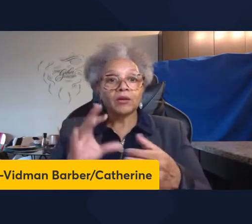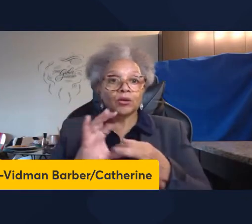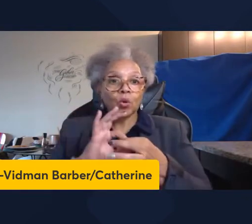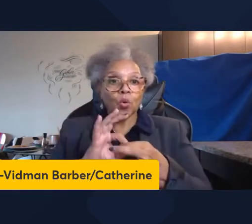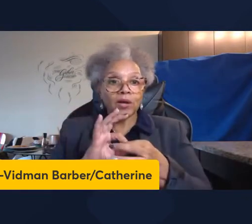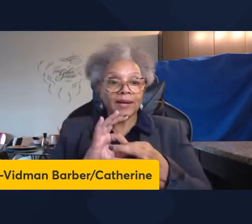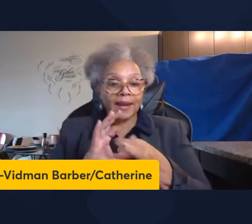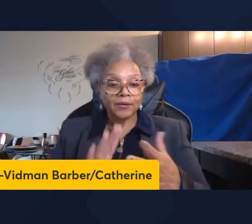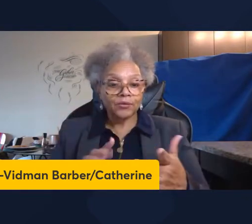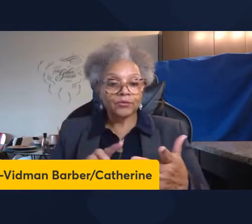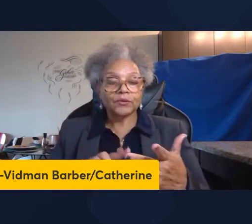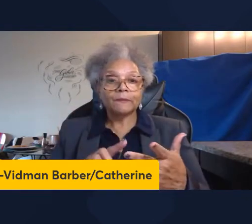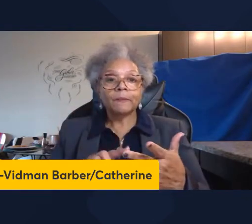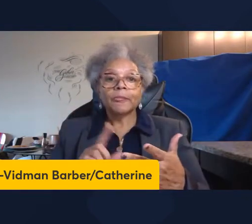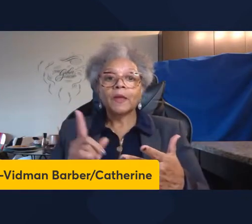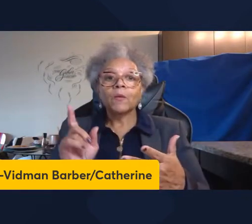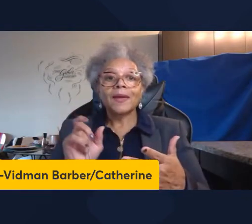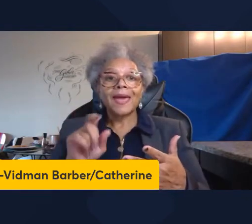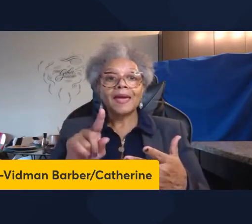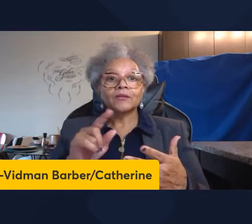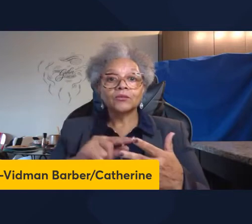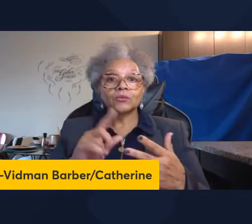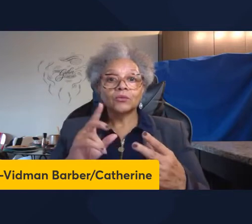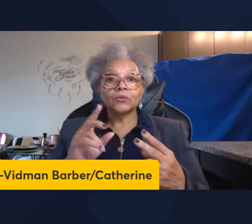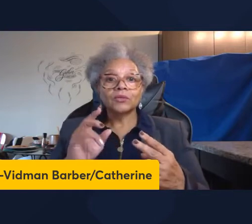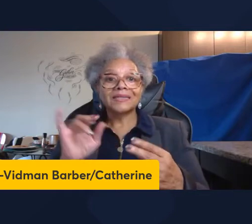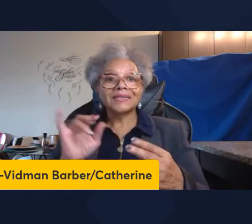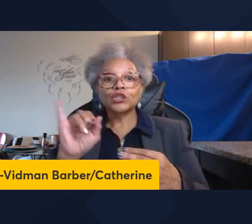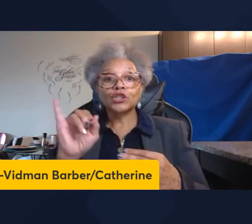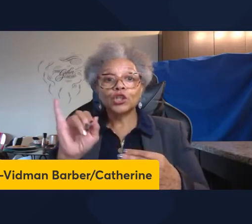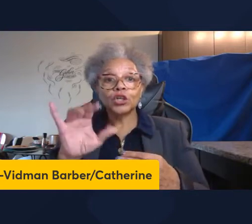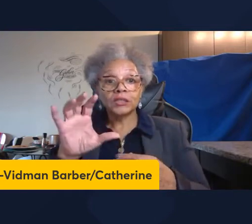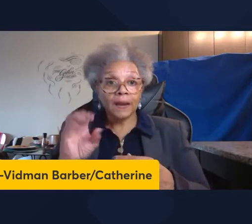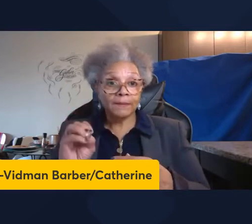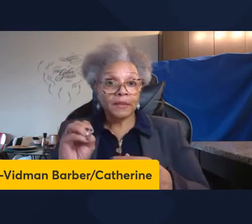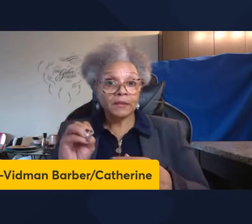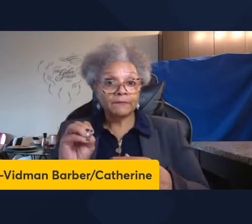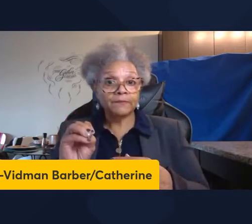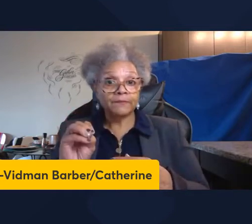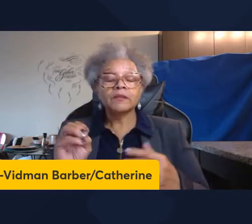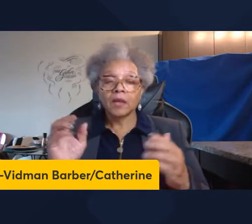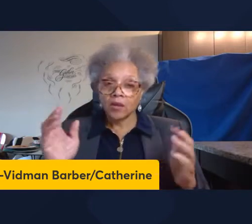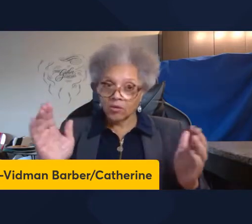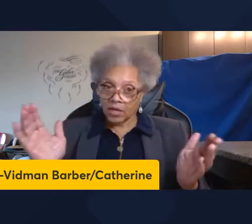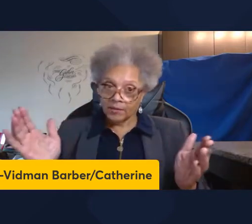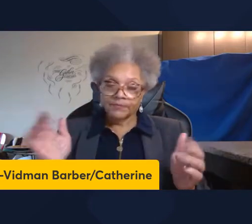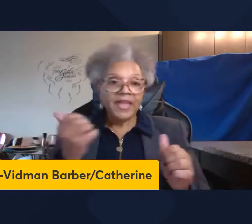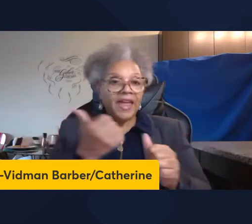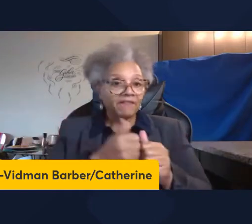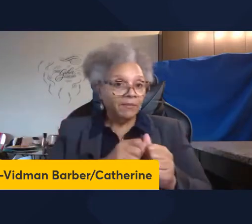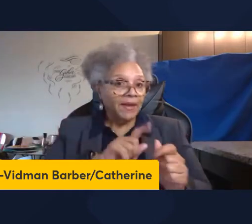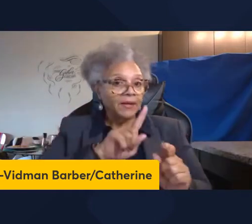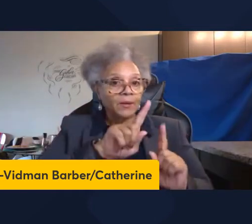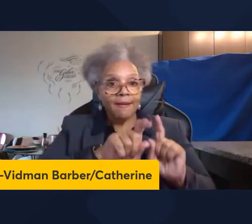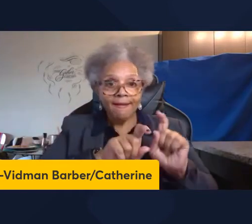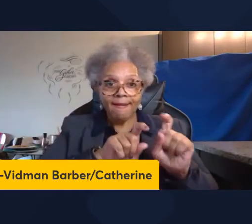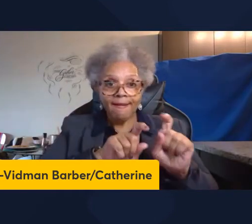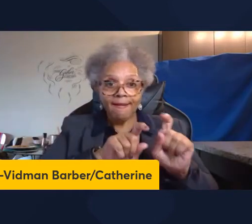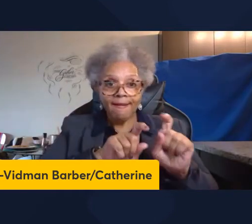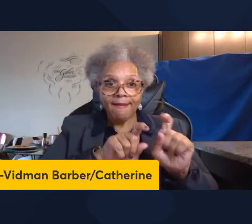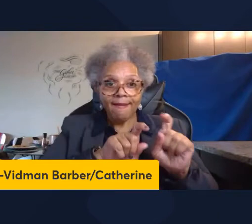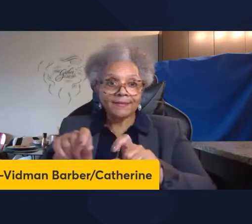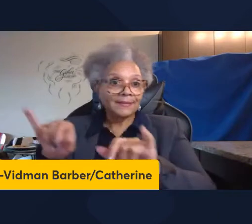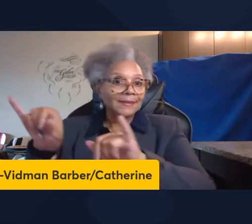even asked it to the payers or the insurance companies. And we said, okay, everybody gets the same question. And we want to